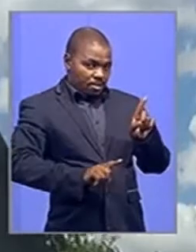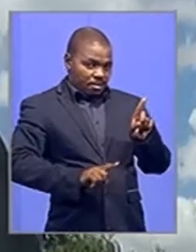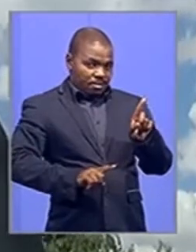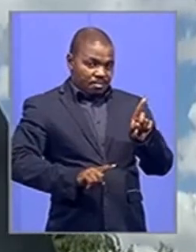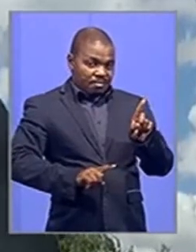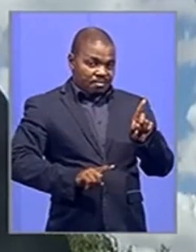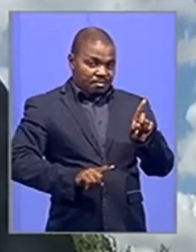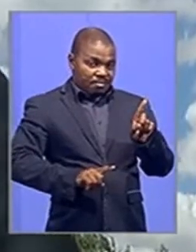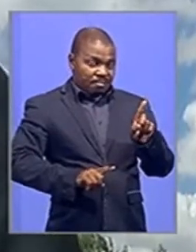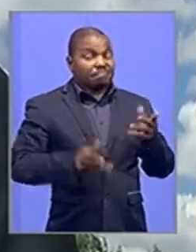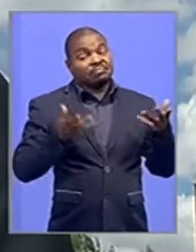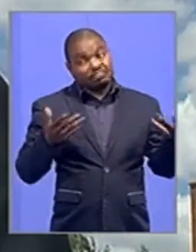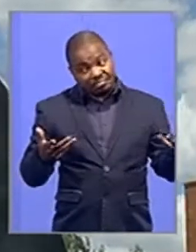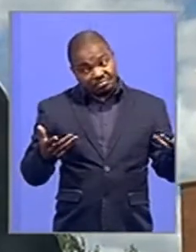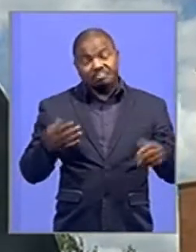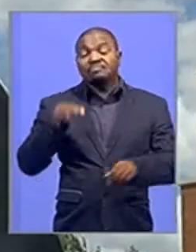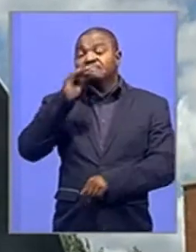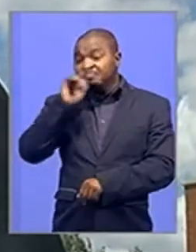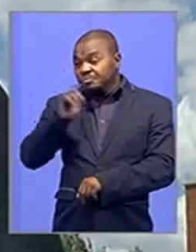then comrade,